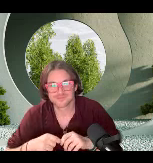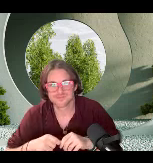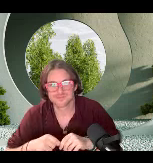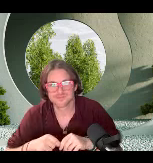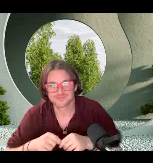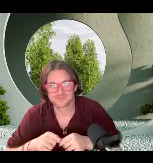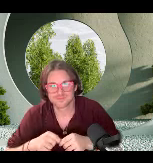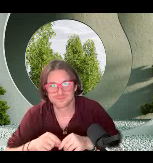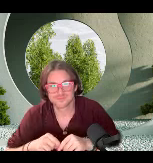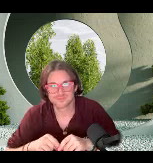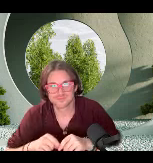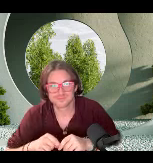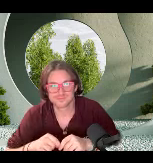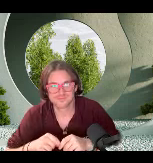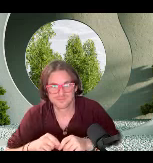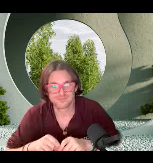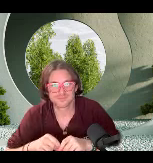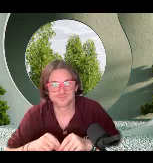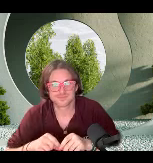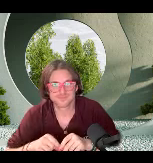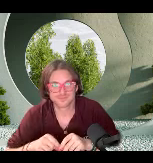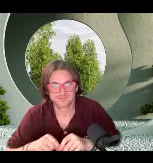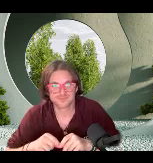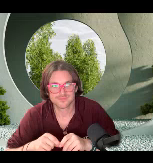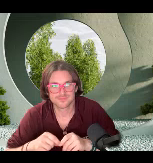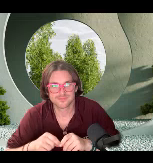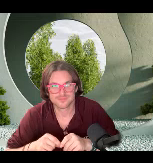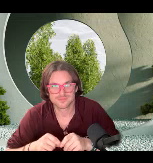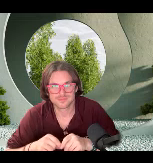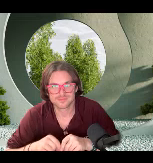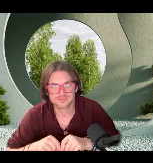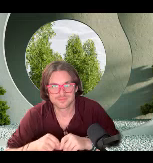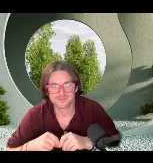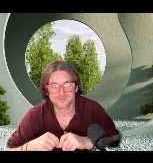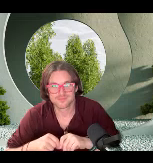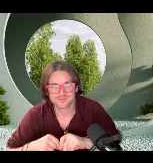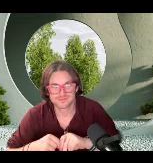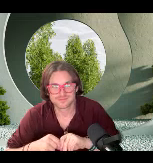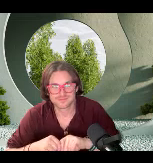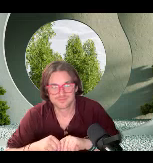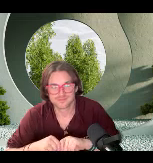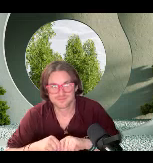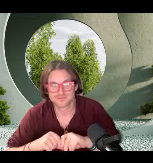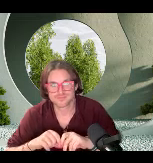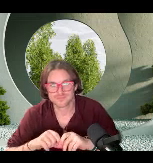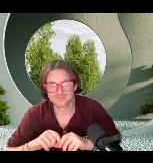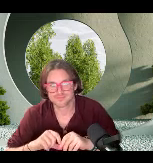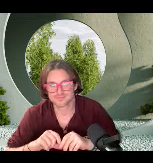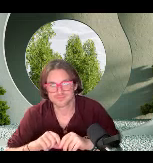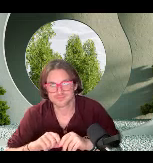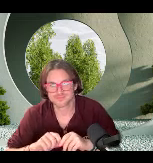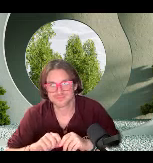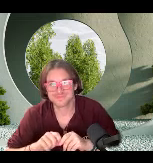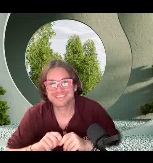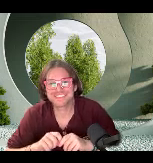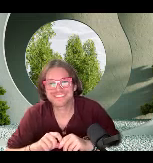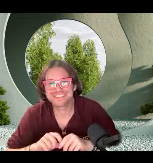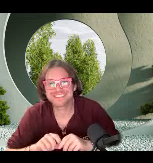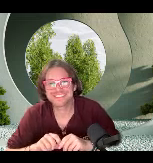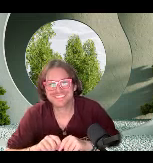these features below help you unlock learning in your daily digital adventures? We've got large fonts,